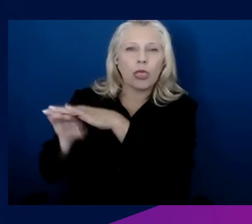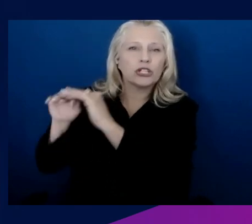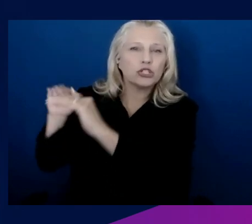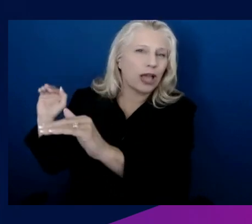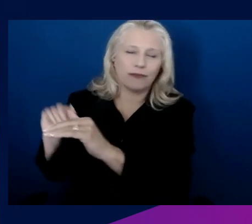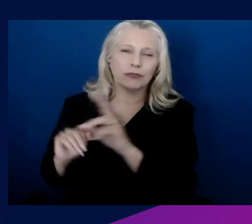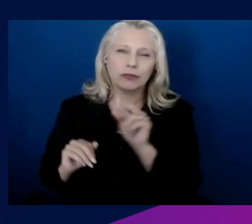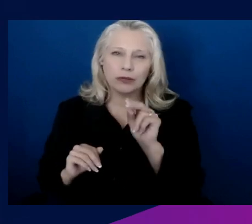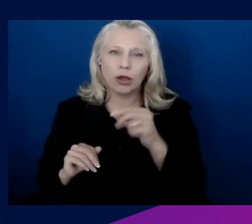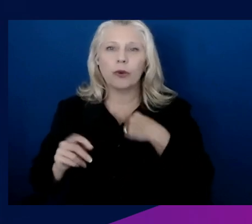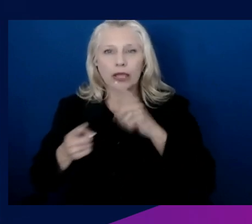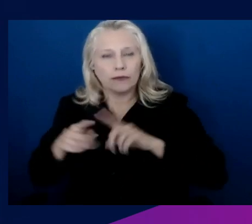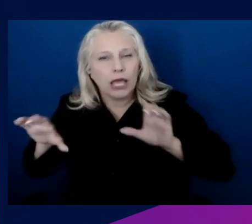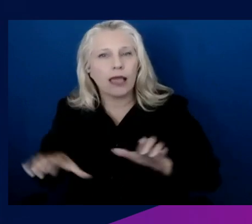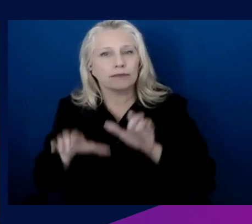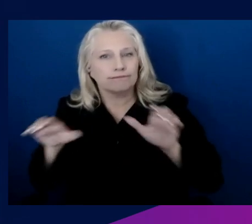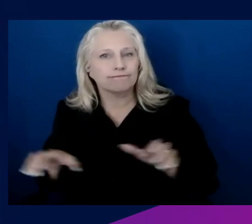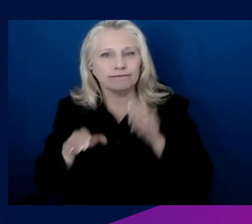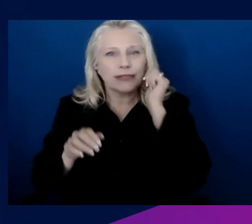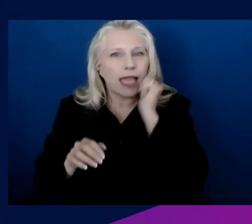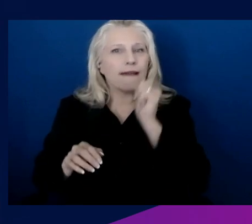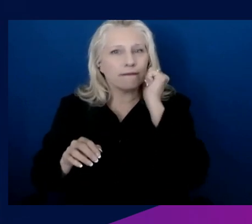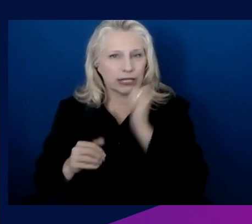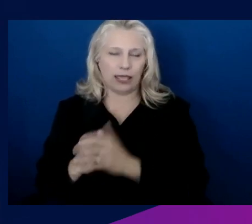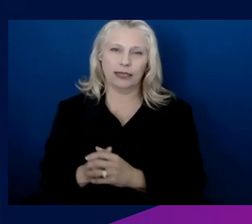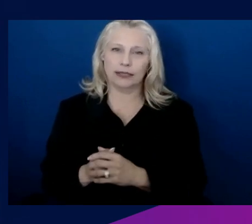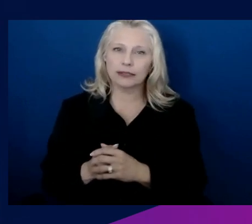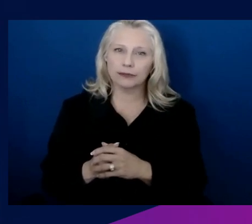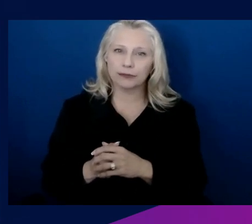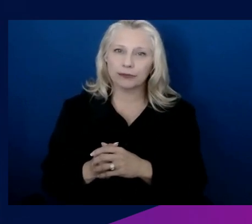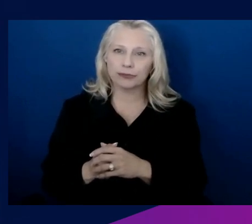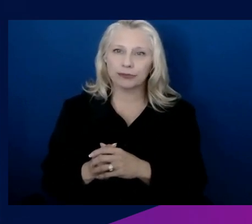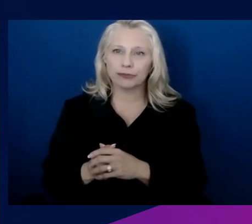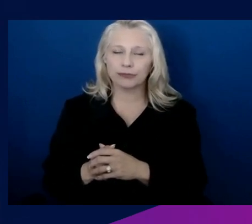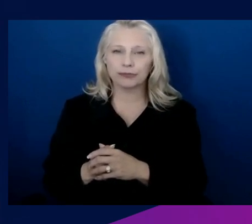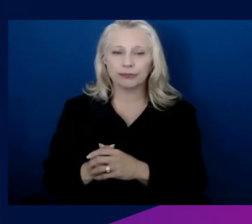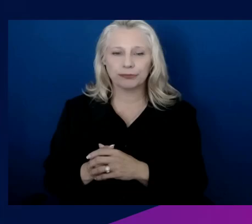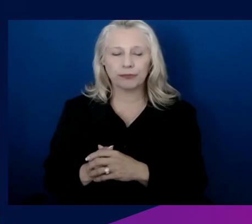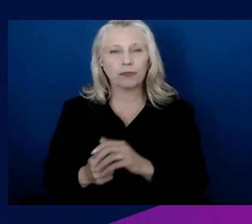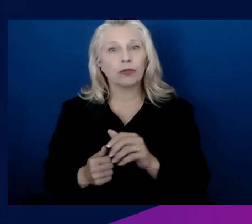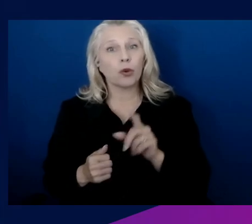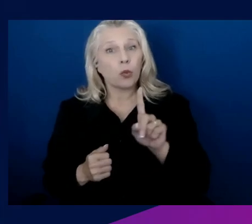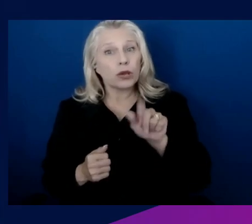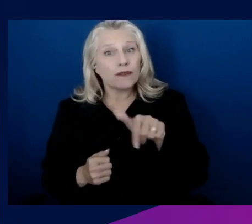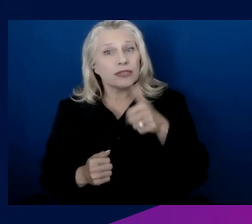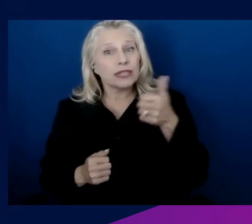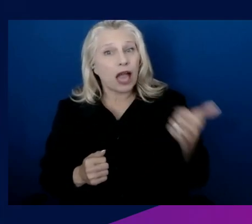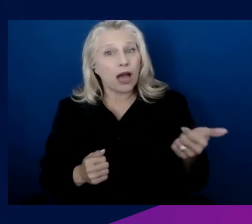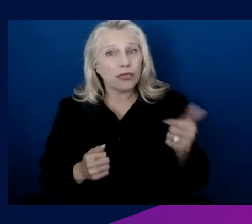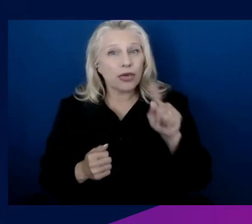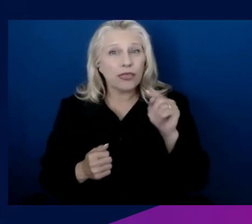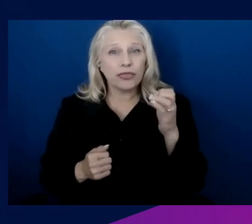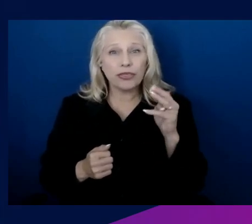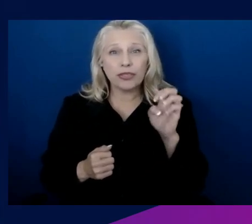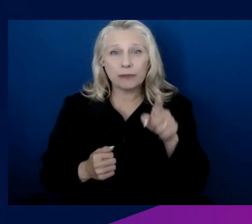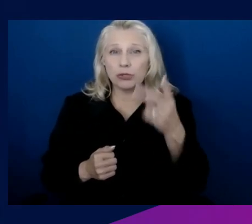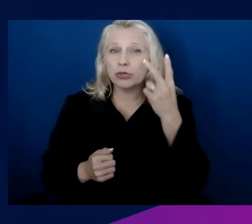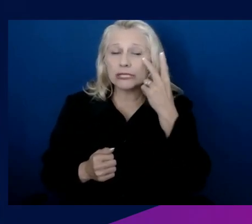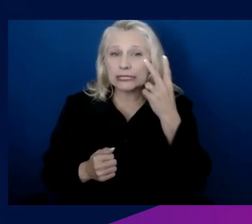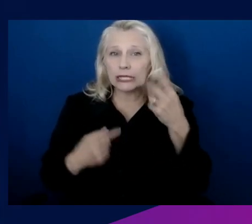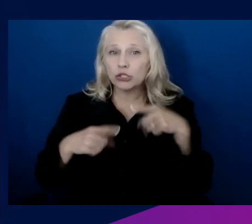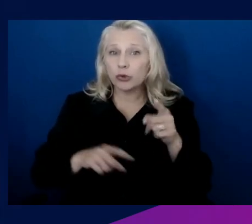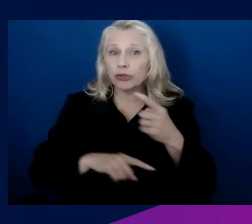have to enact every single day. And one of the other themes that you'll see throughout today is